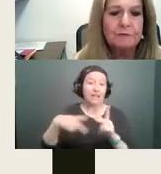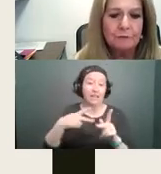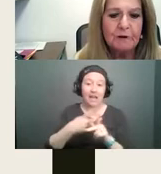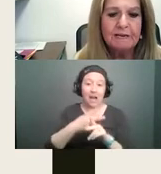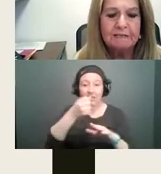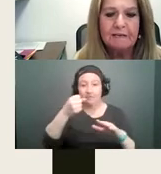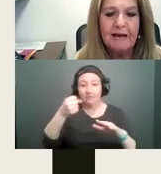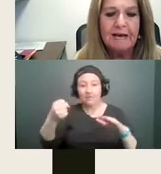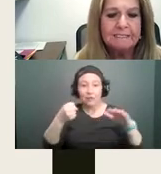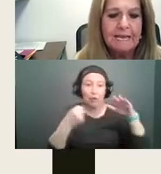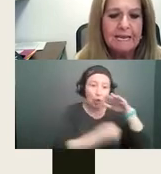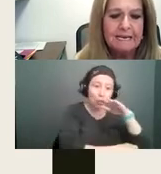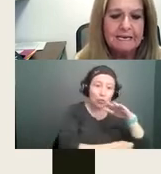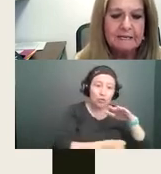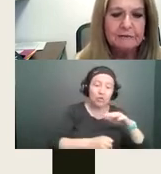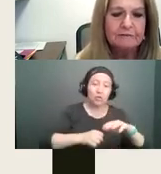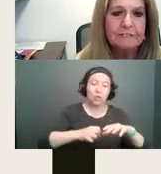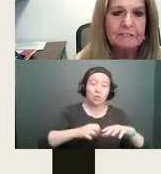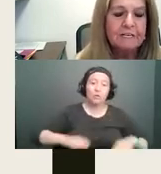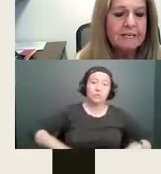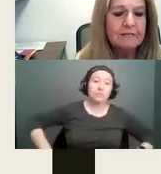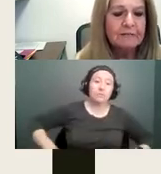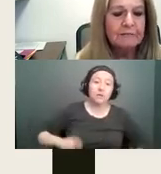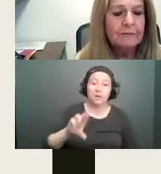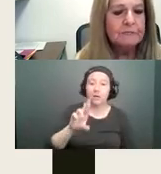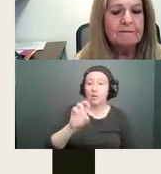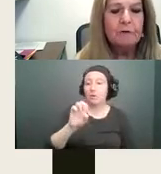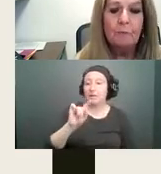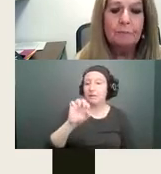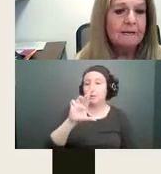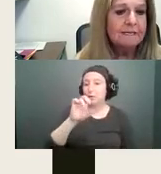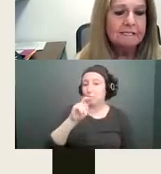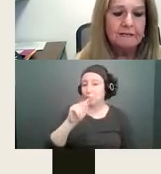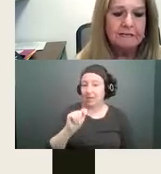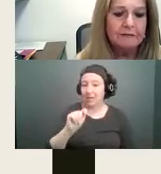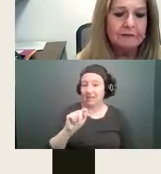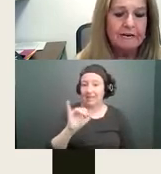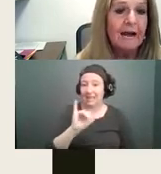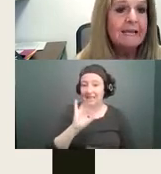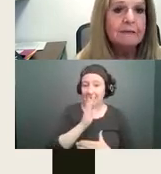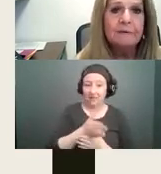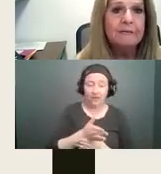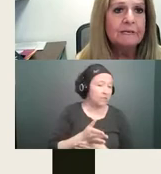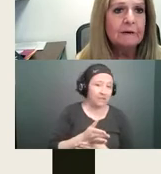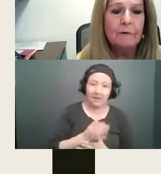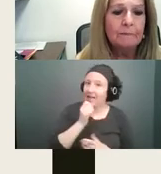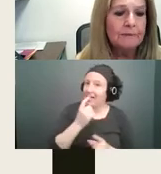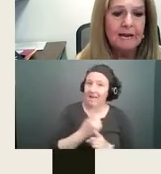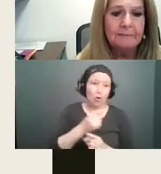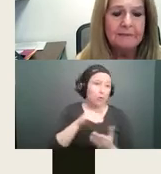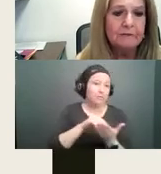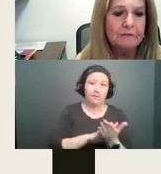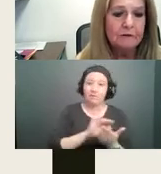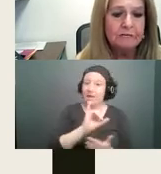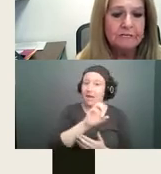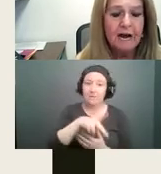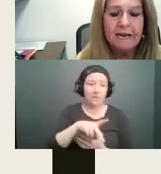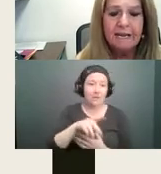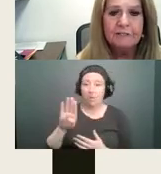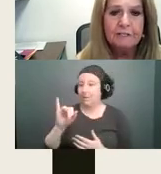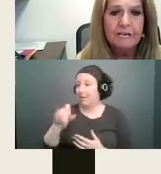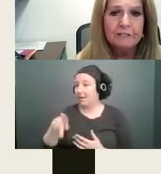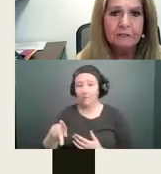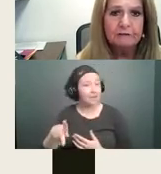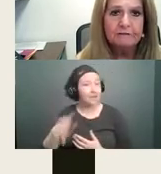or restraint as a intervention, that those have no place on either an IEP or a BIP. These are